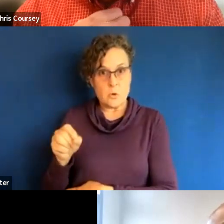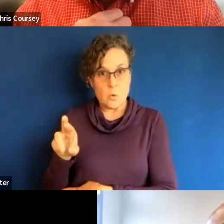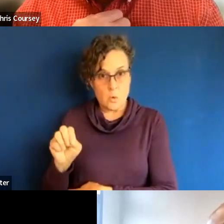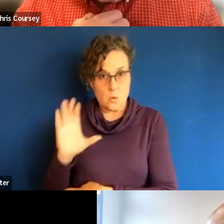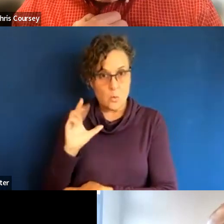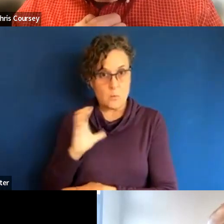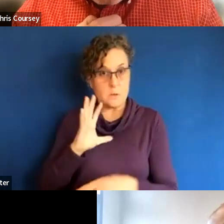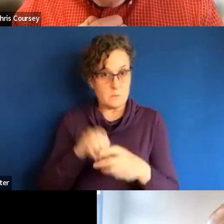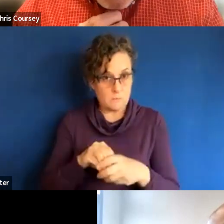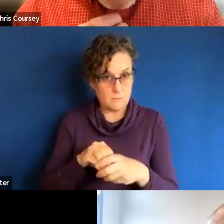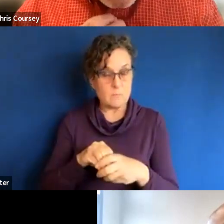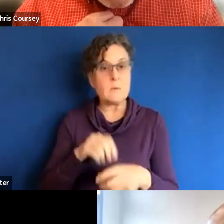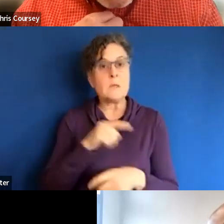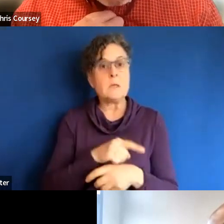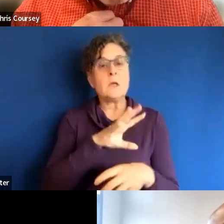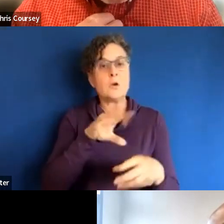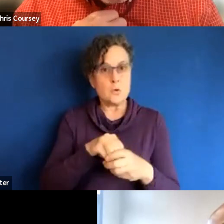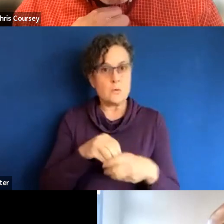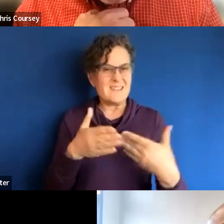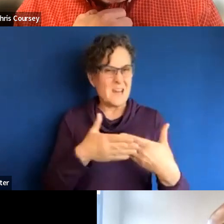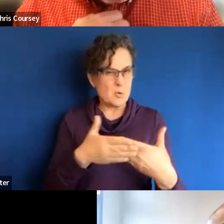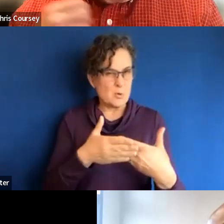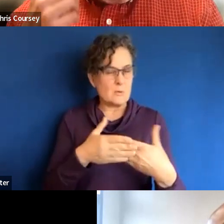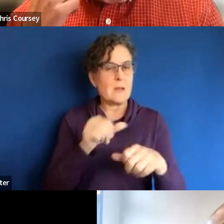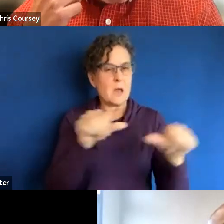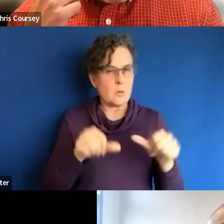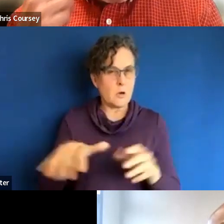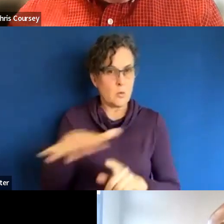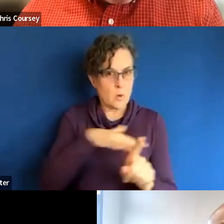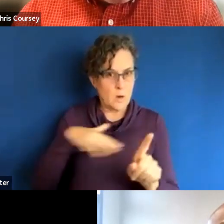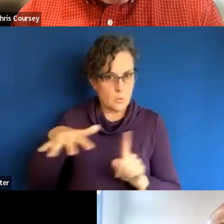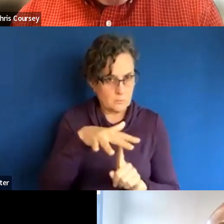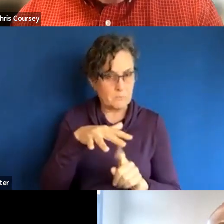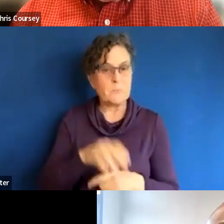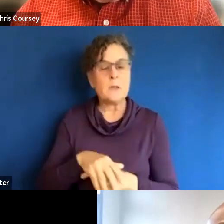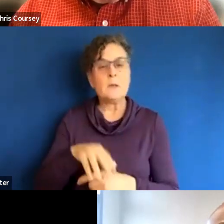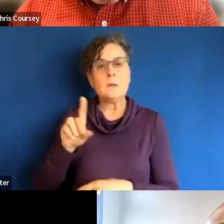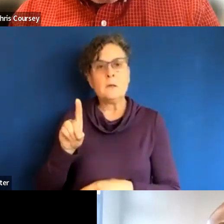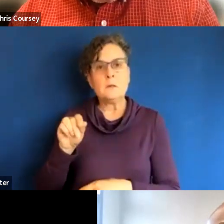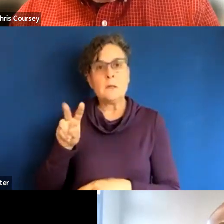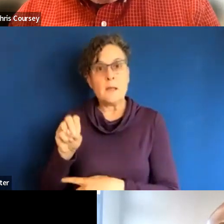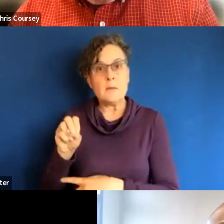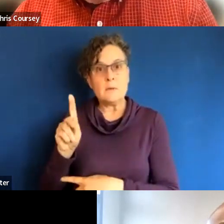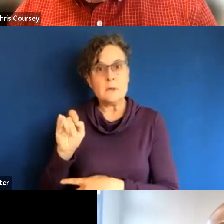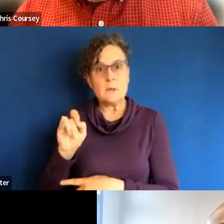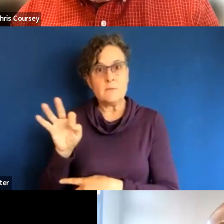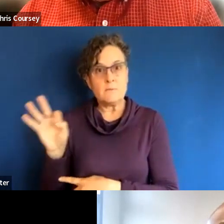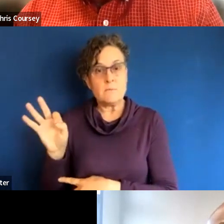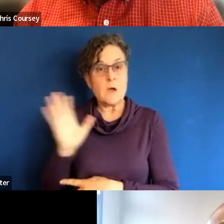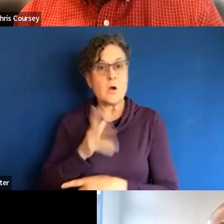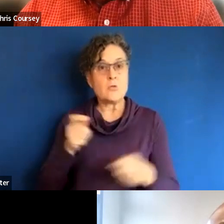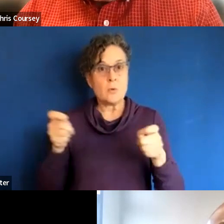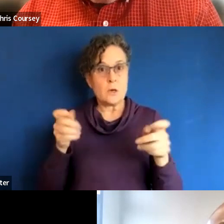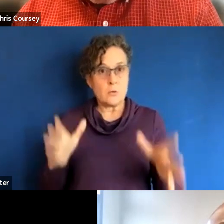and the neighborhoods around it. By Dave Kiff, our Director of Homelessness Services, a division of